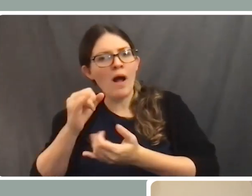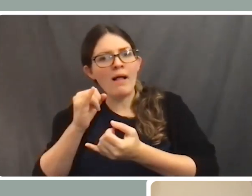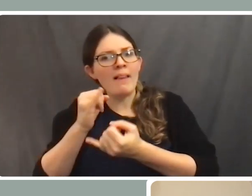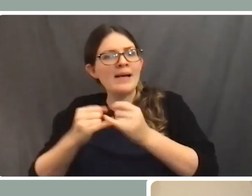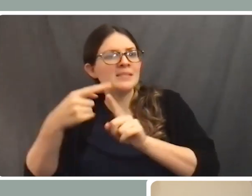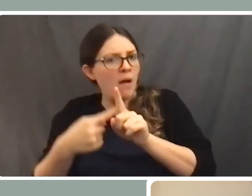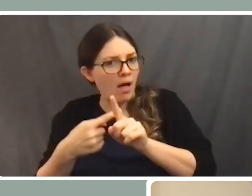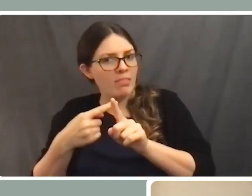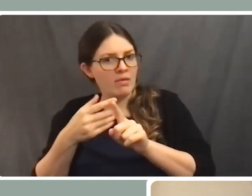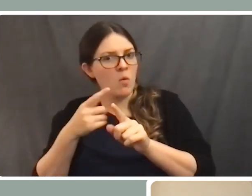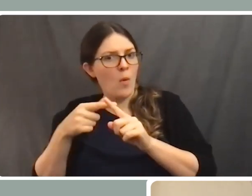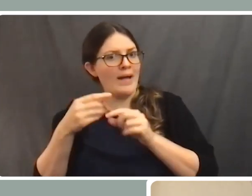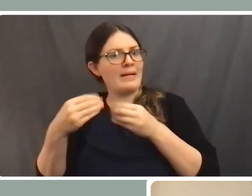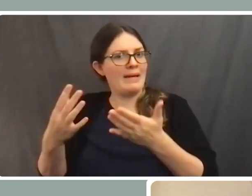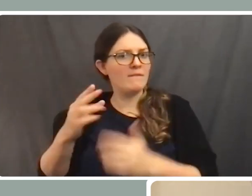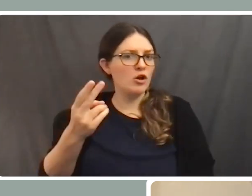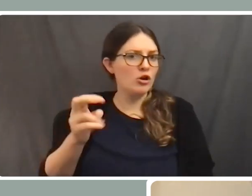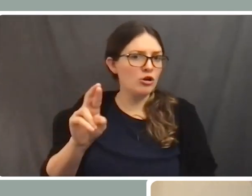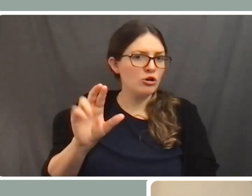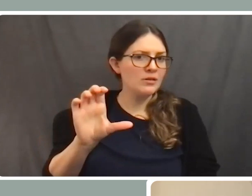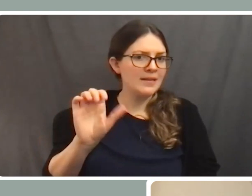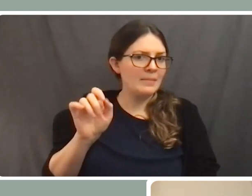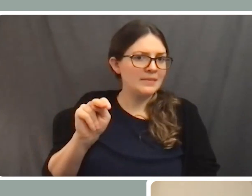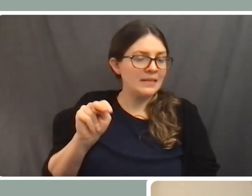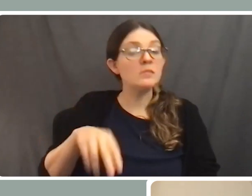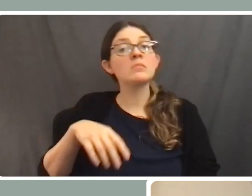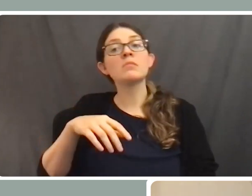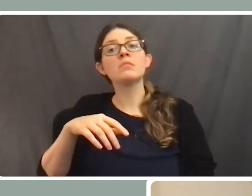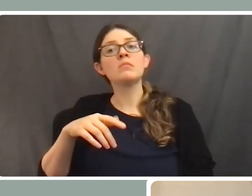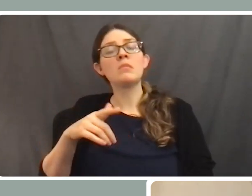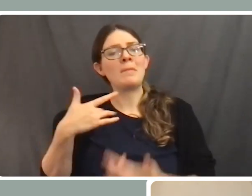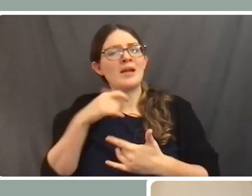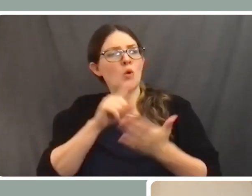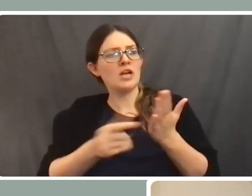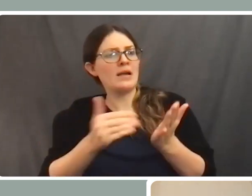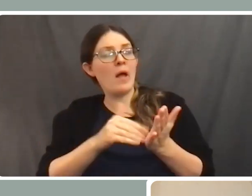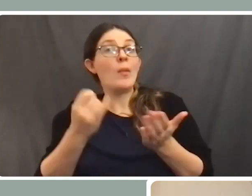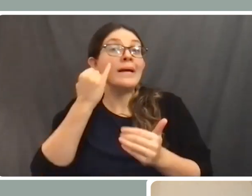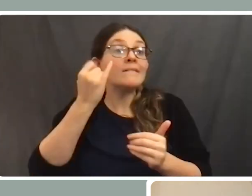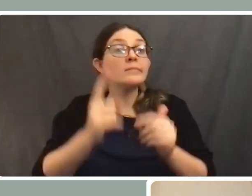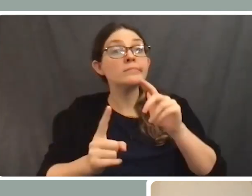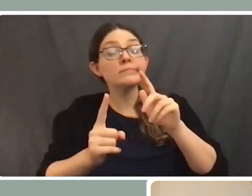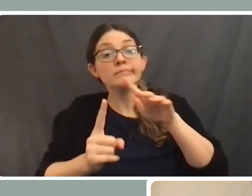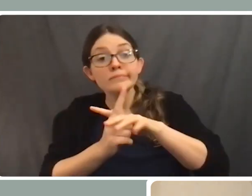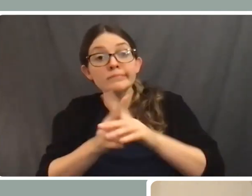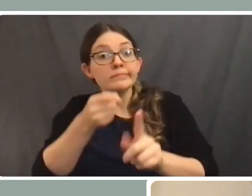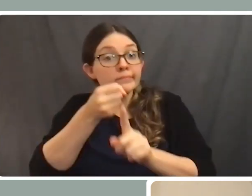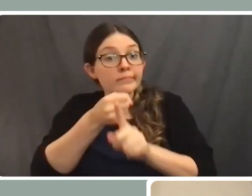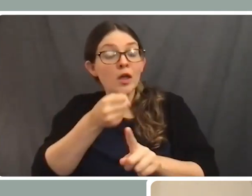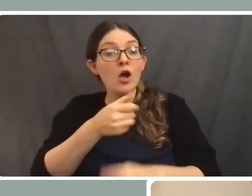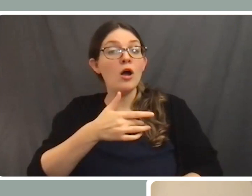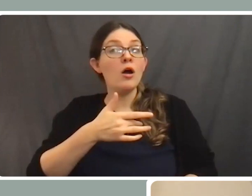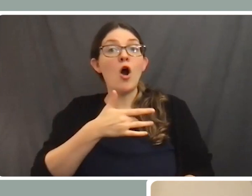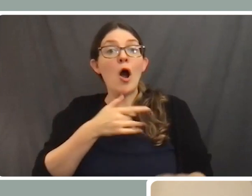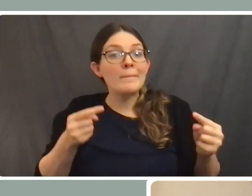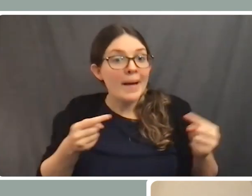regimen. And then we don't check again unless, of course, you're having some pains or some shortness of breath or something like that. But this is not